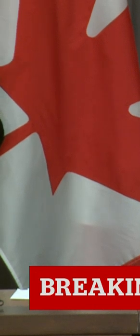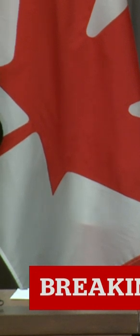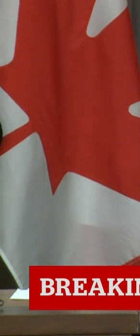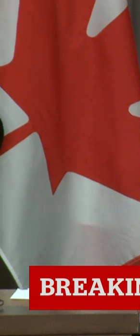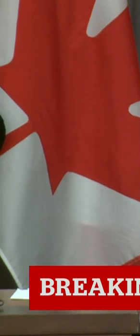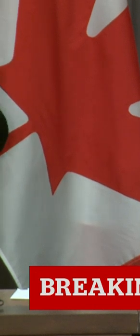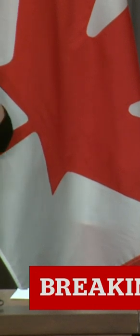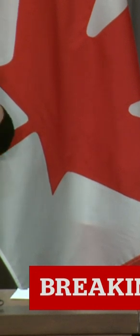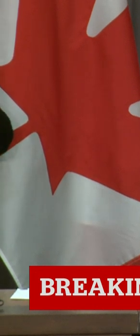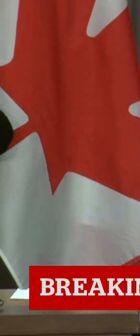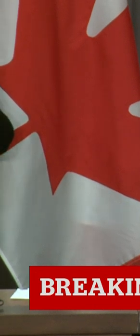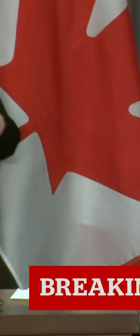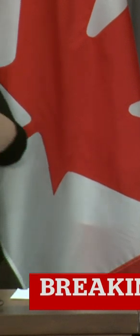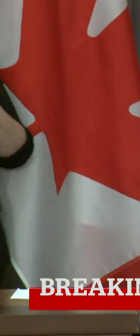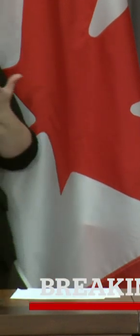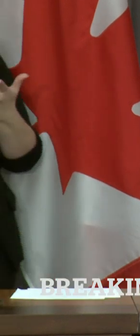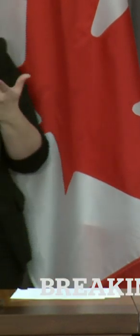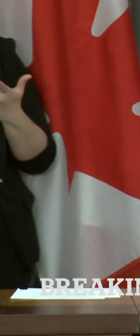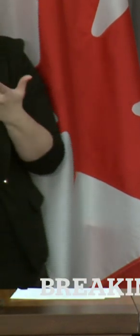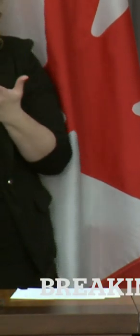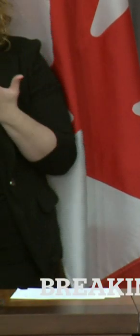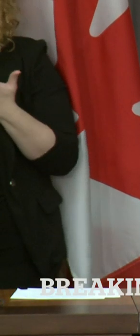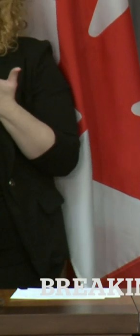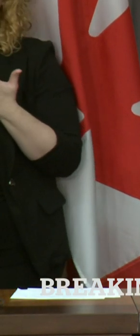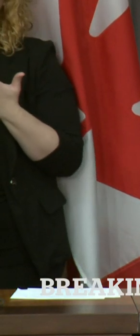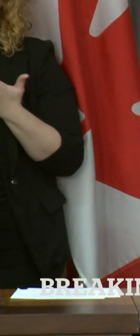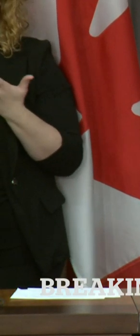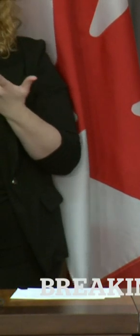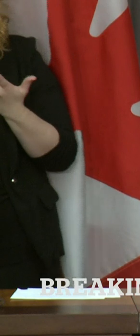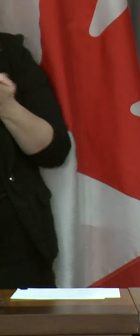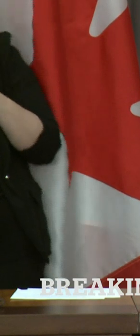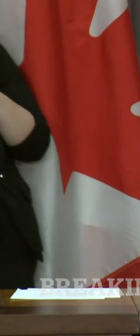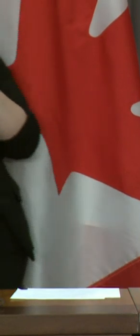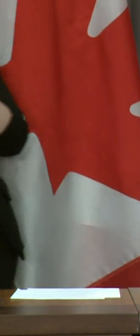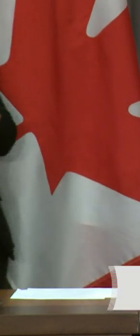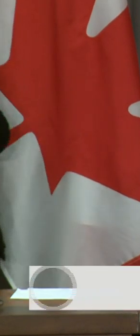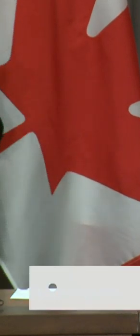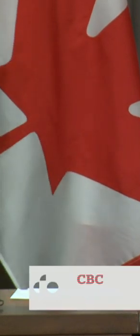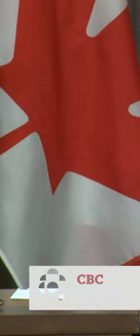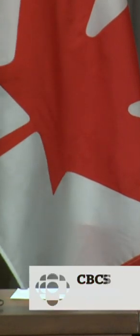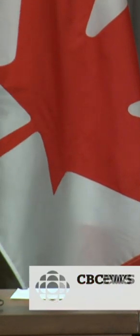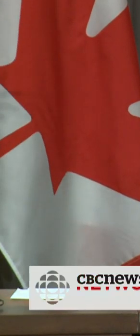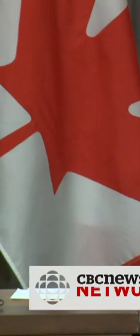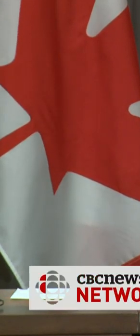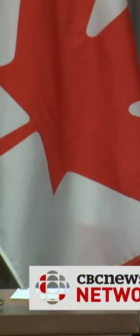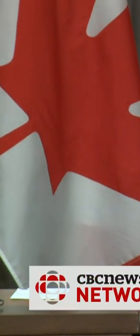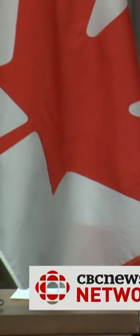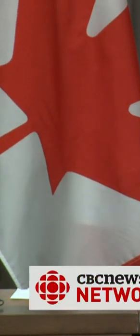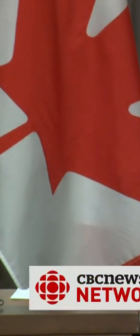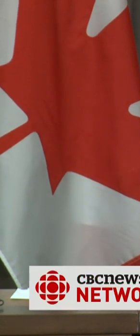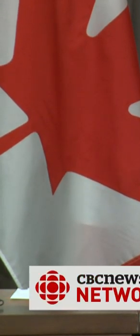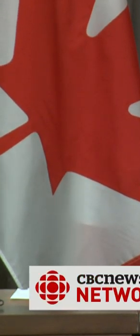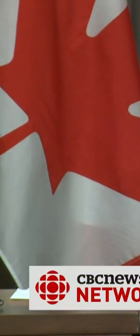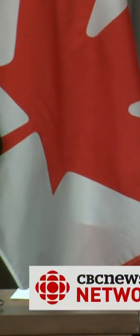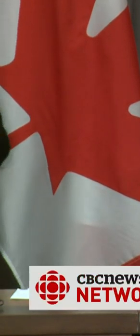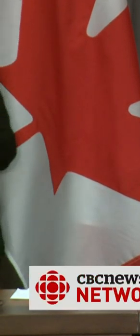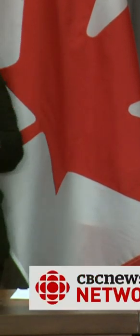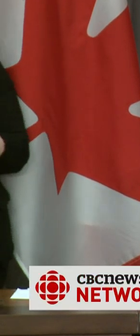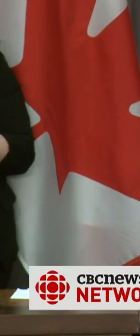obviously there will be problems. Answer, our approach with concerning the U.S.